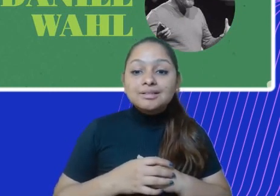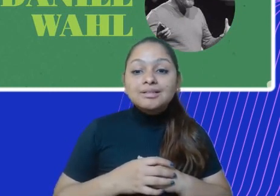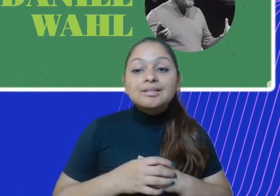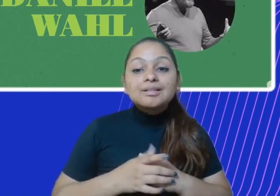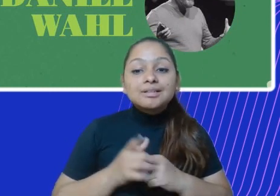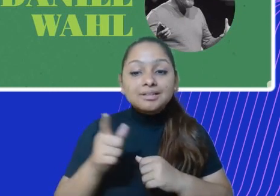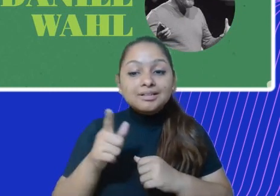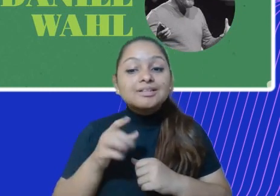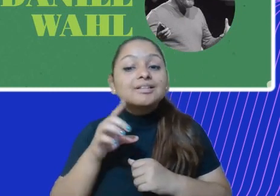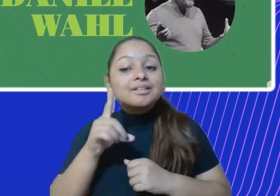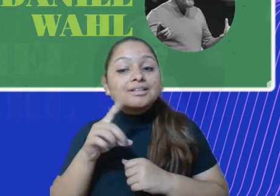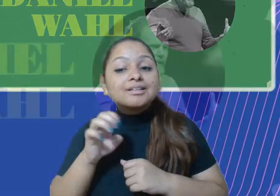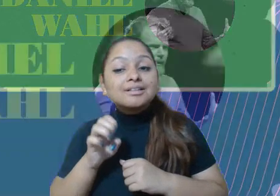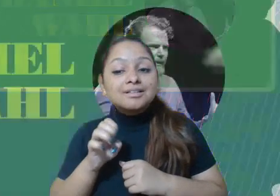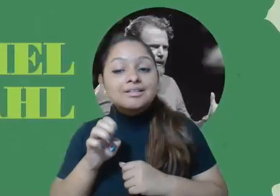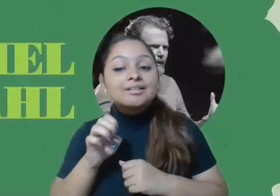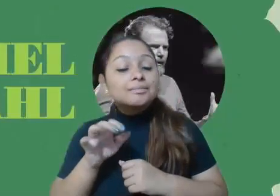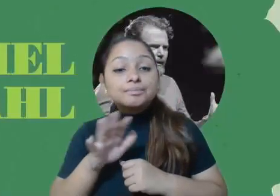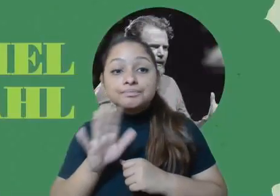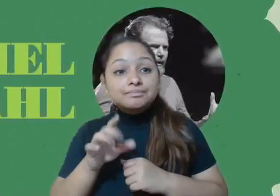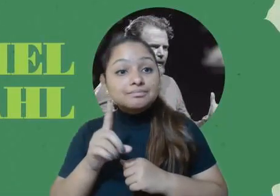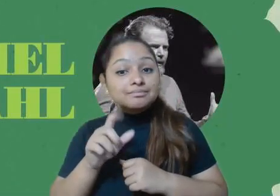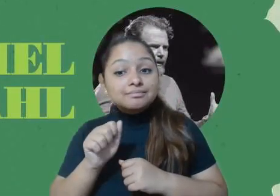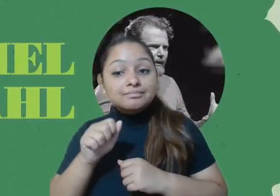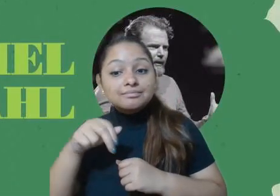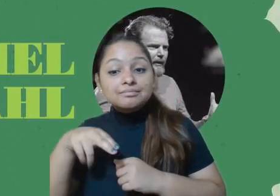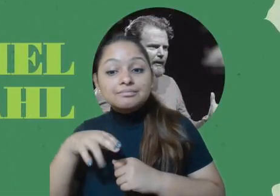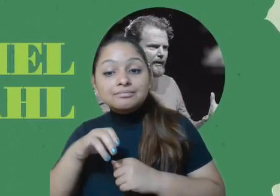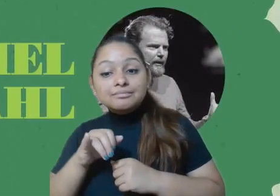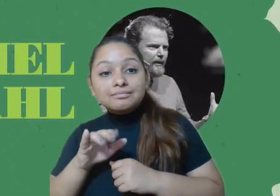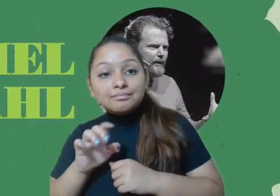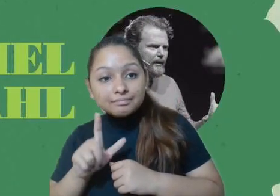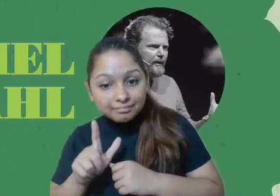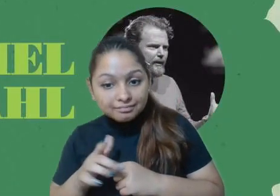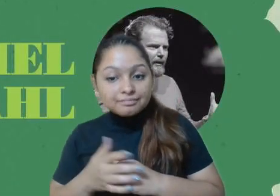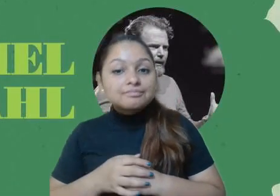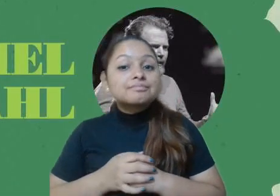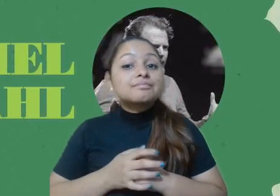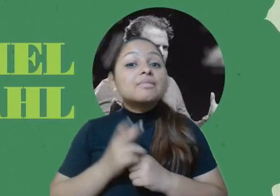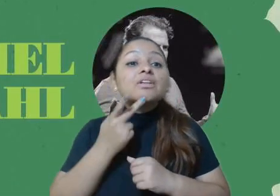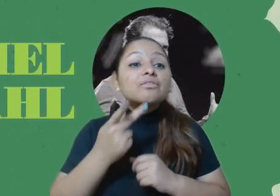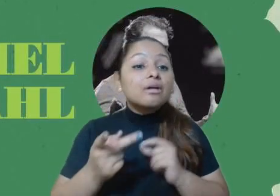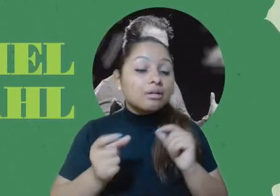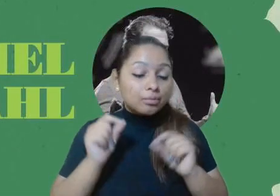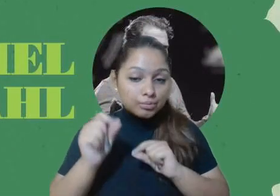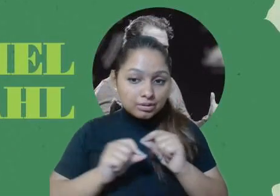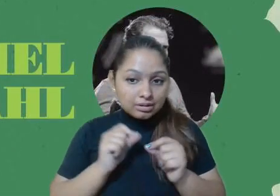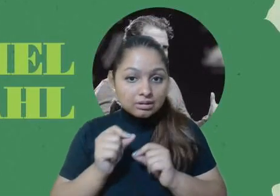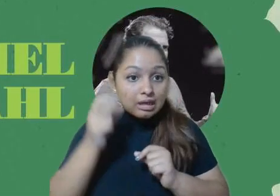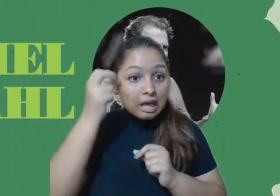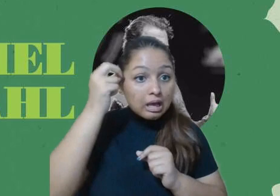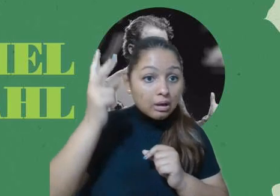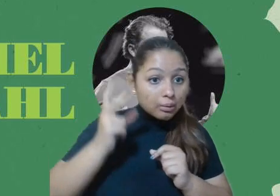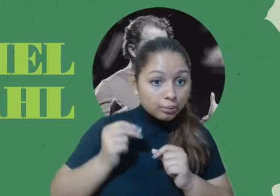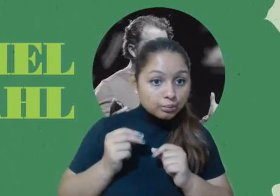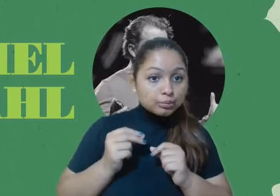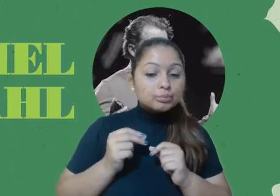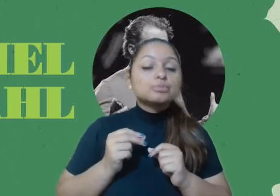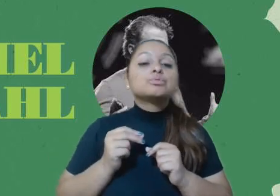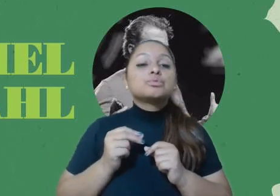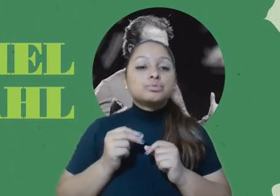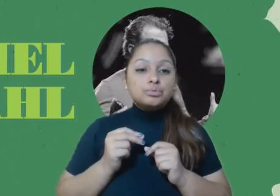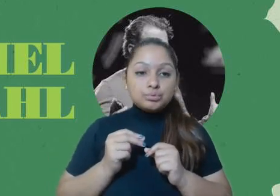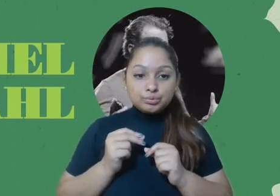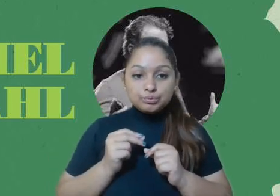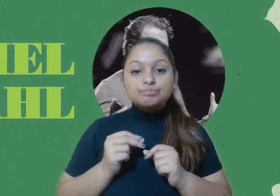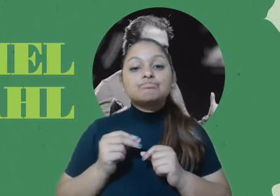paradigm that comes with Daniel Hall, that is very influential in this idea, that he says a homo